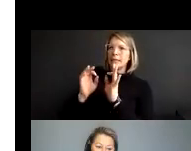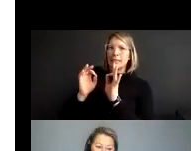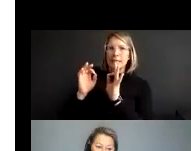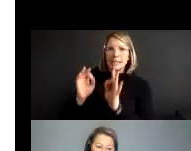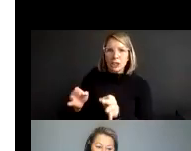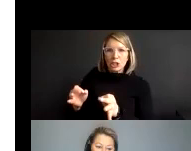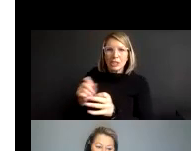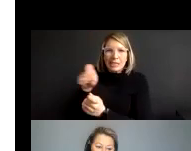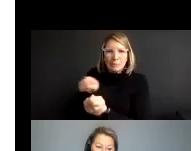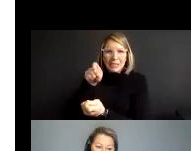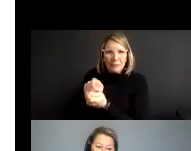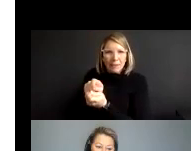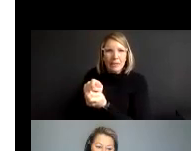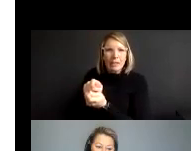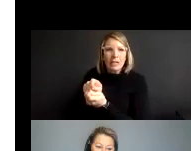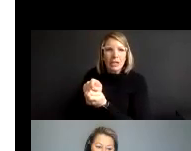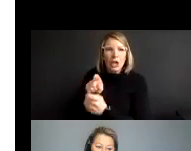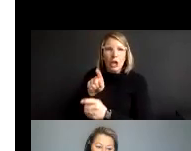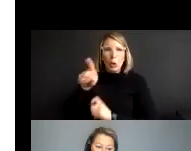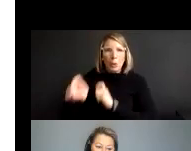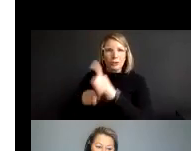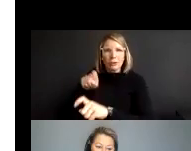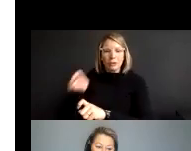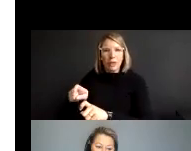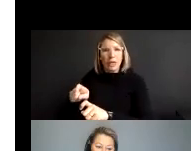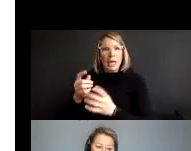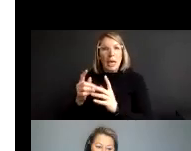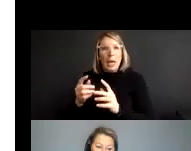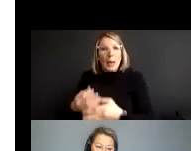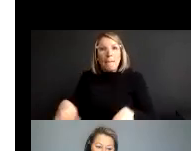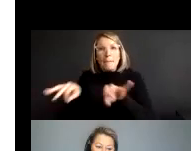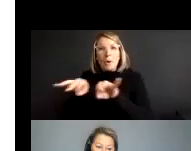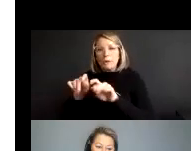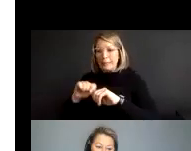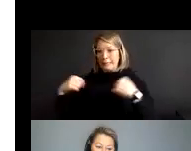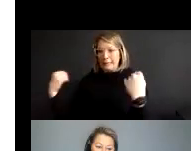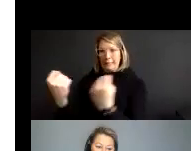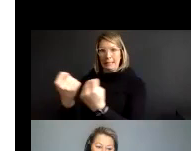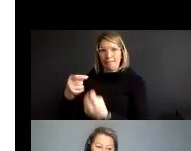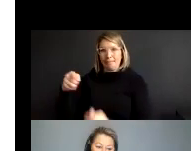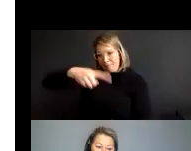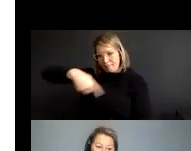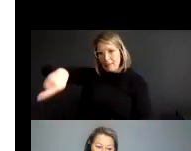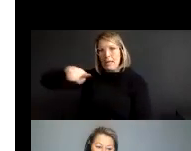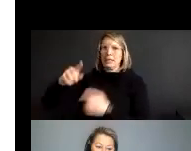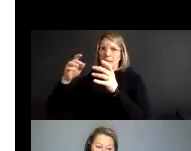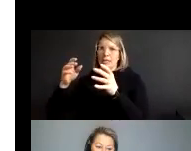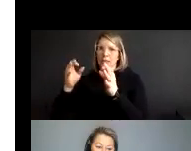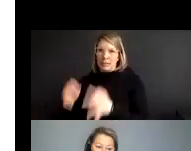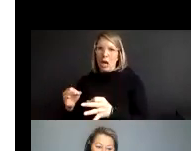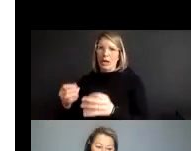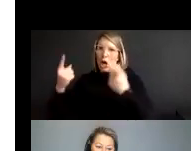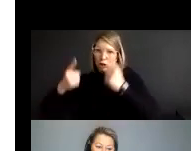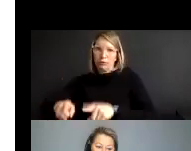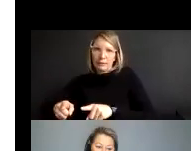or questions. Really important that the team establishes that and is in agreement. So that's again about narrowing it